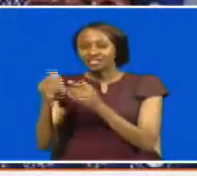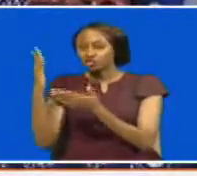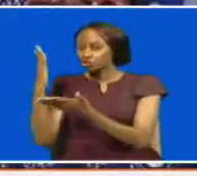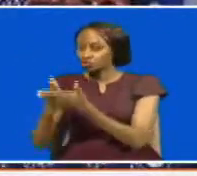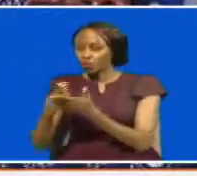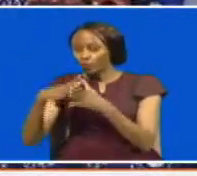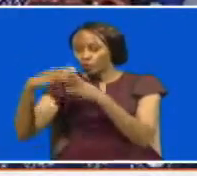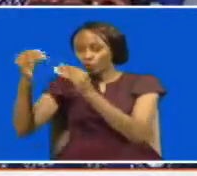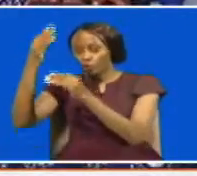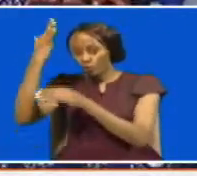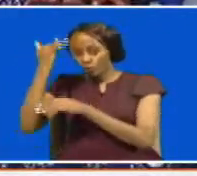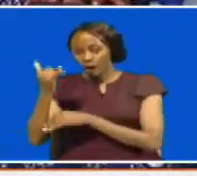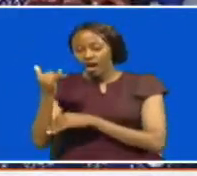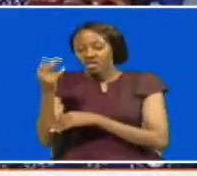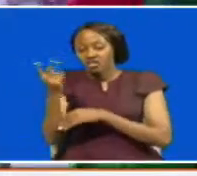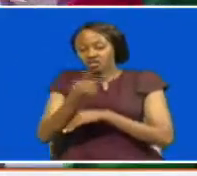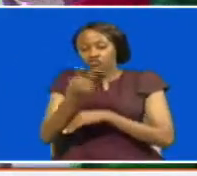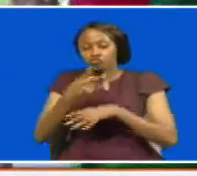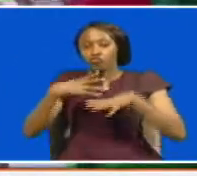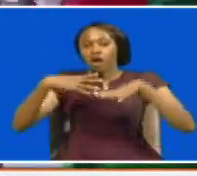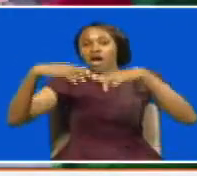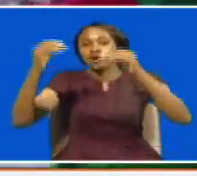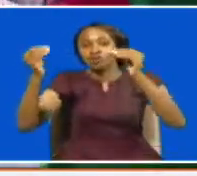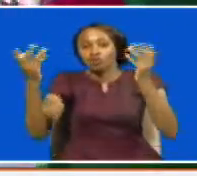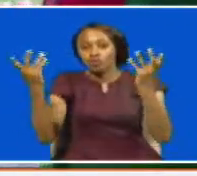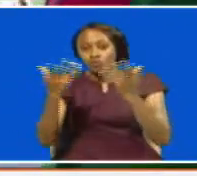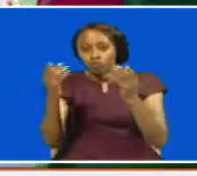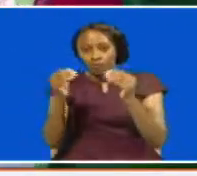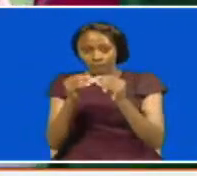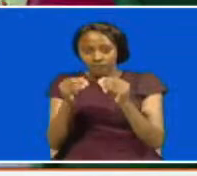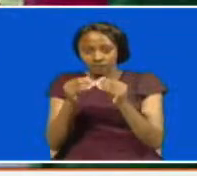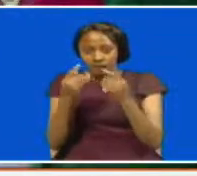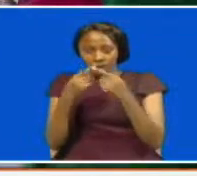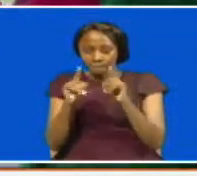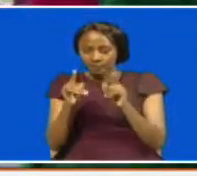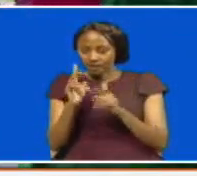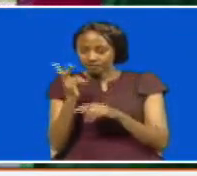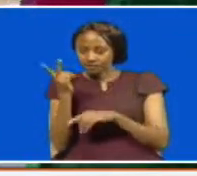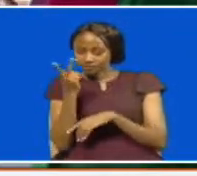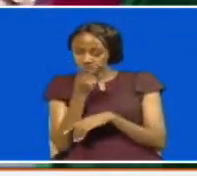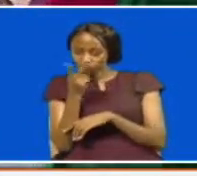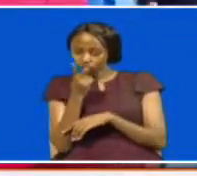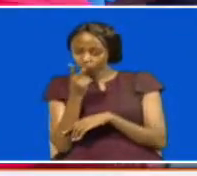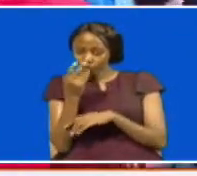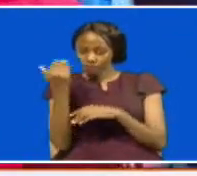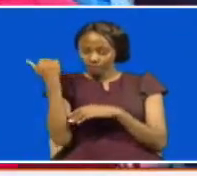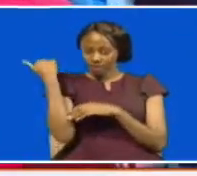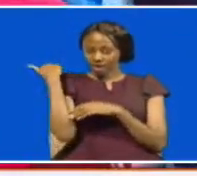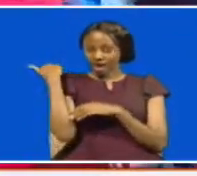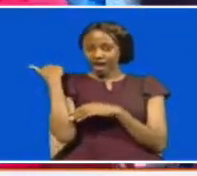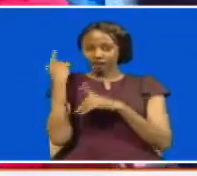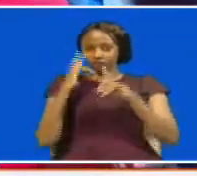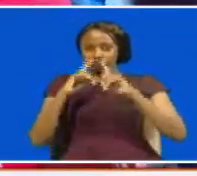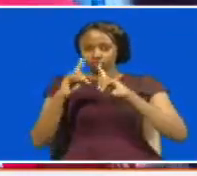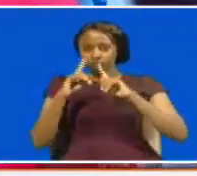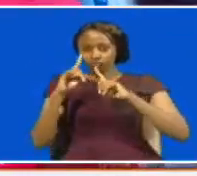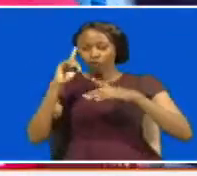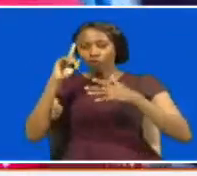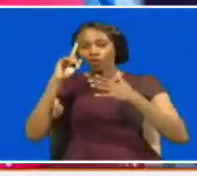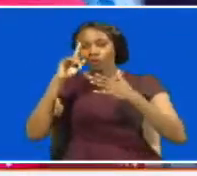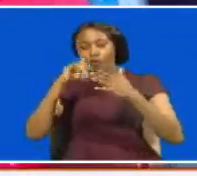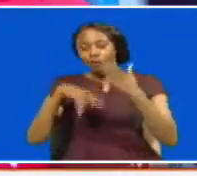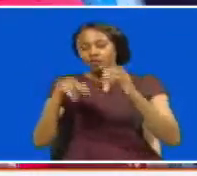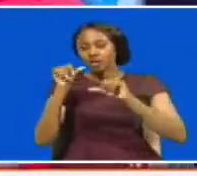Azimio co-principals were present waiting for him. Scenarios pointing to the behind-the-scene engagements between the two leaders and